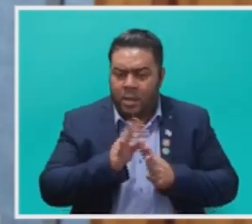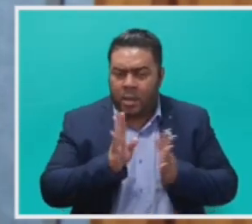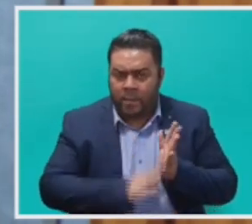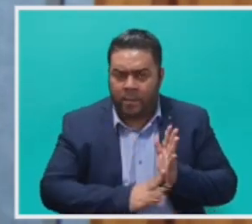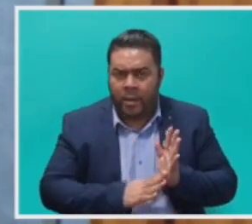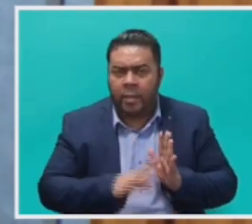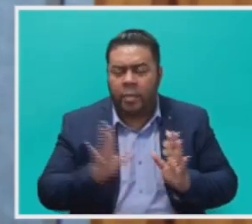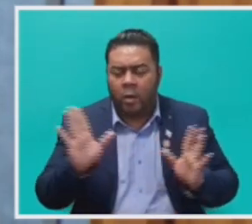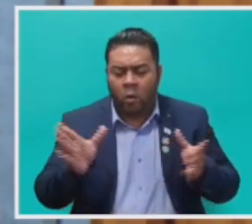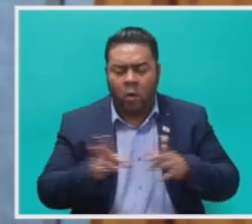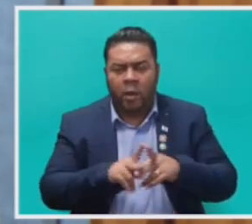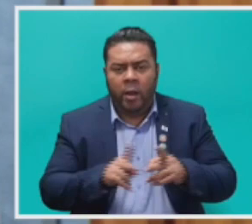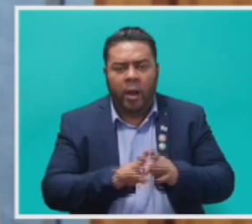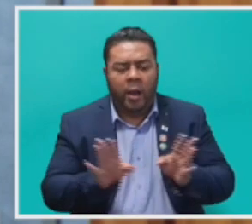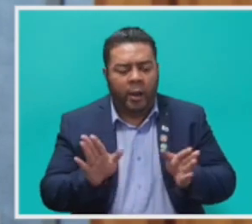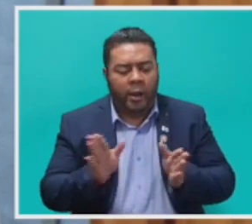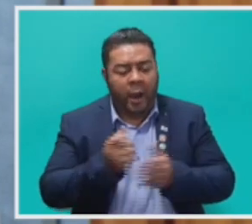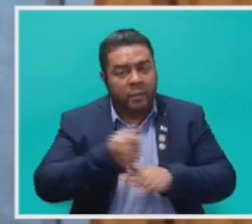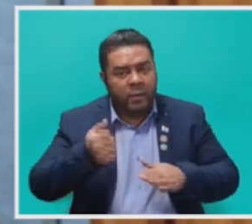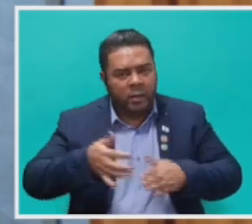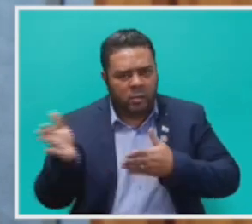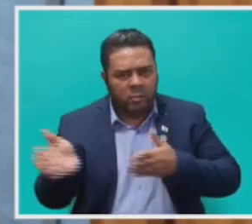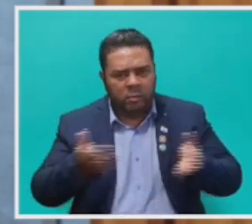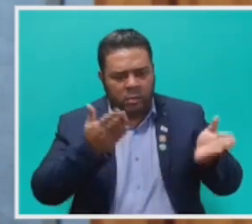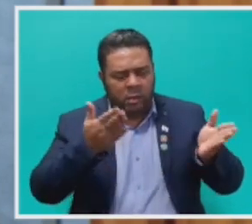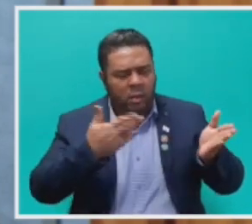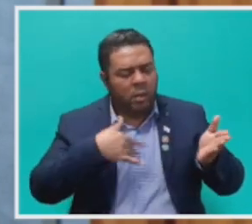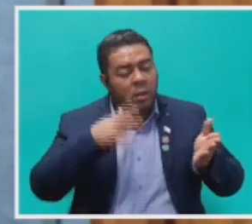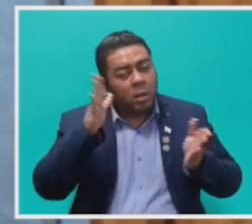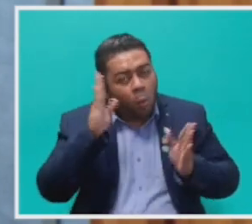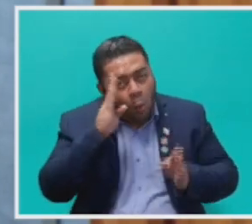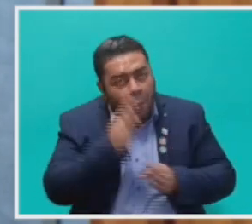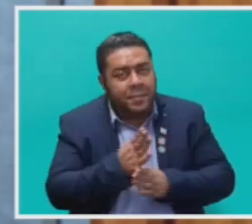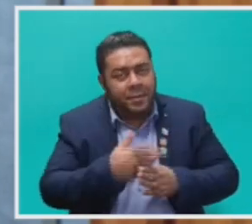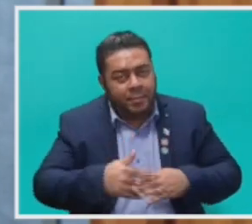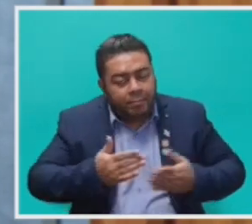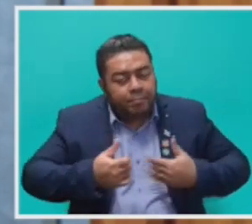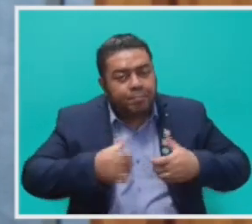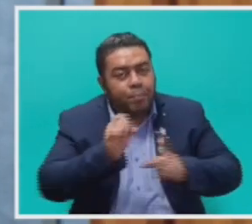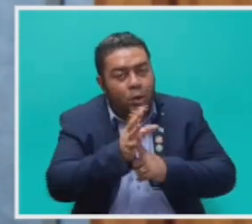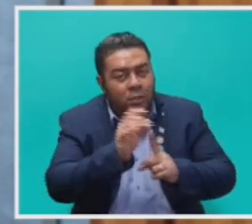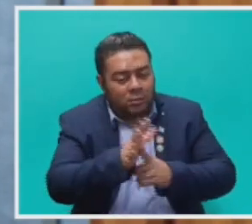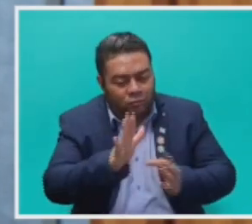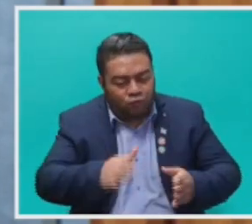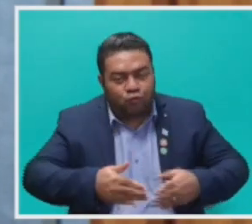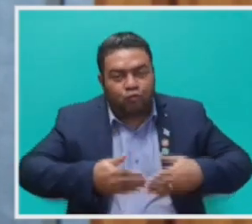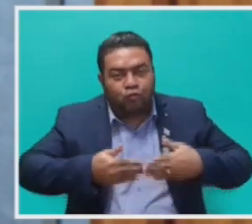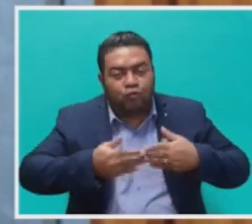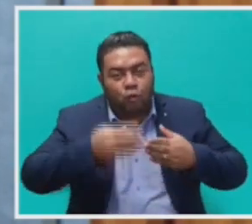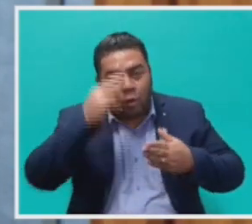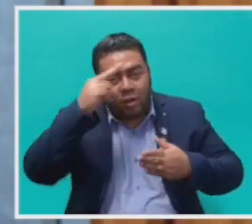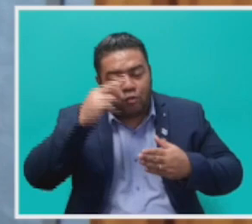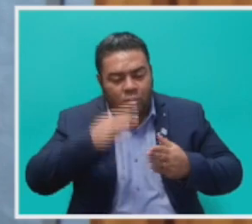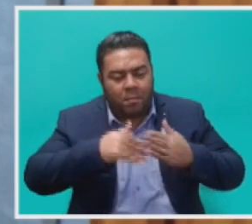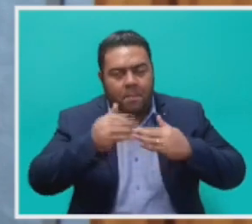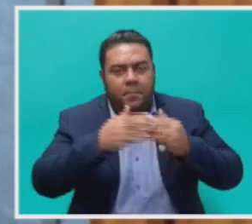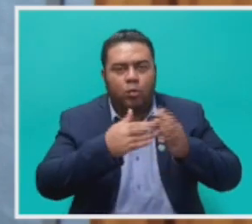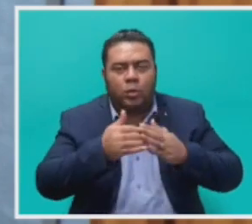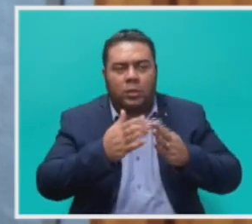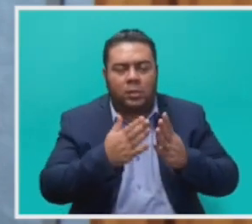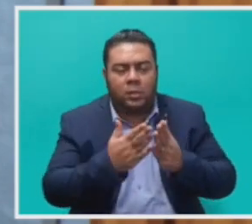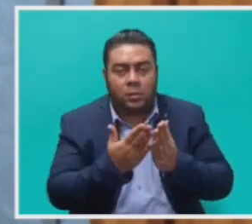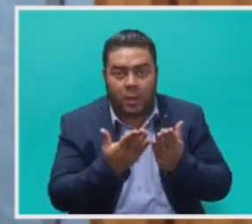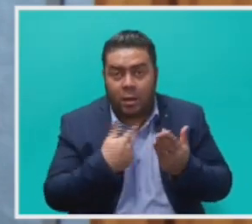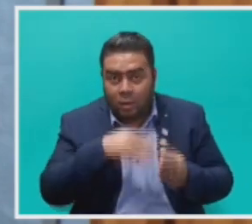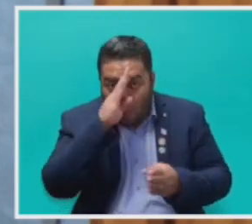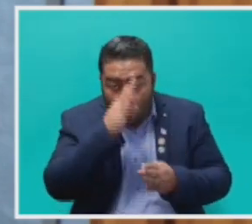Minister and the coalition government to move this motion in the hope that it may become a significant step towards our nation building. Indeed, Mr. Speaker, it is our